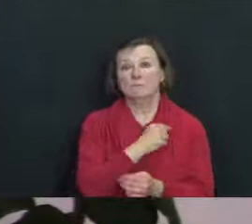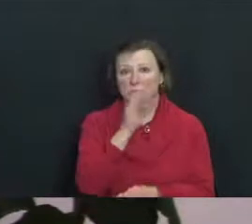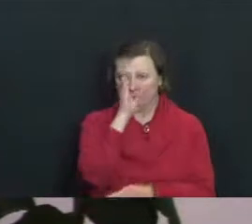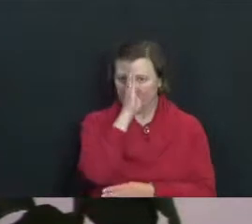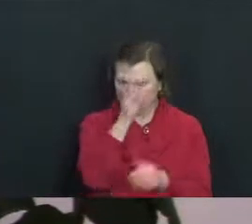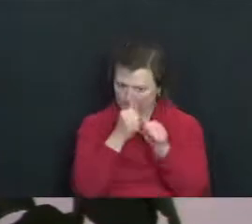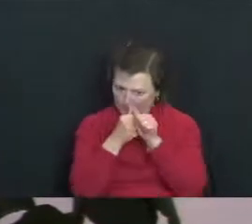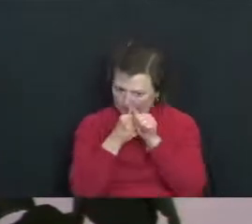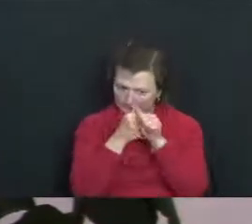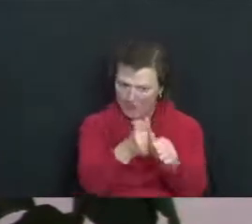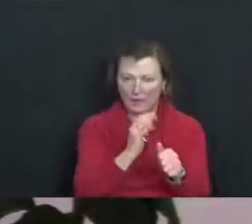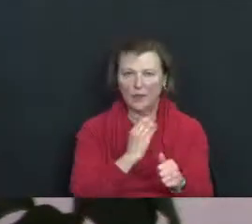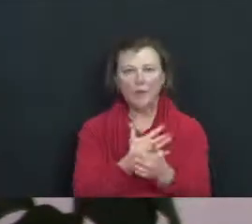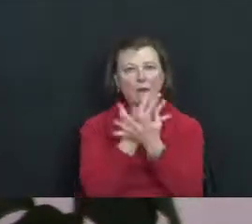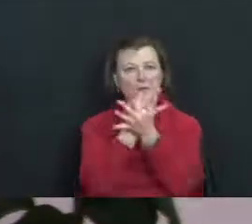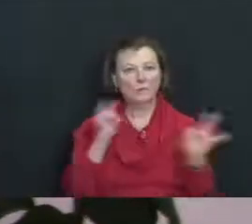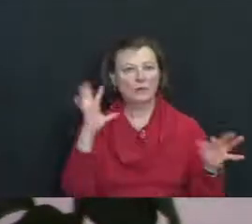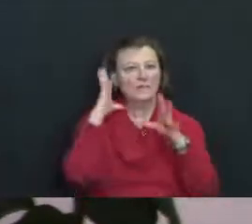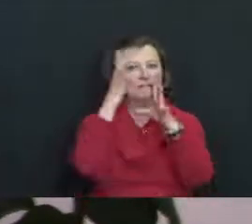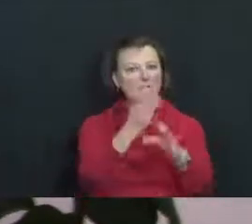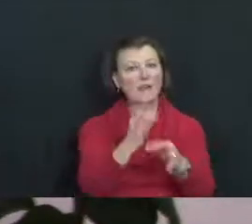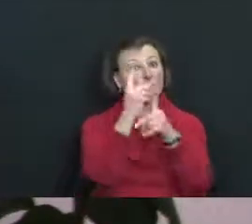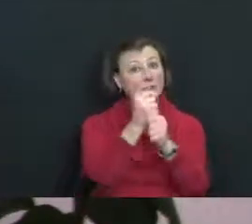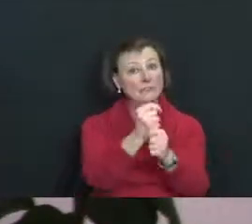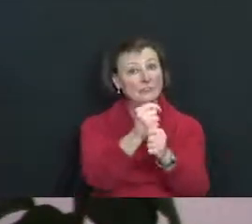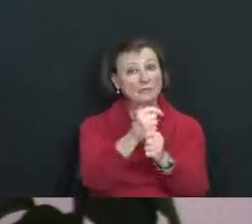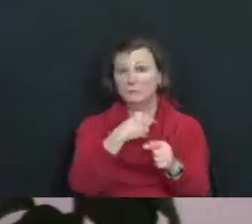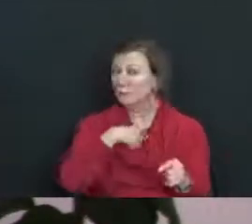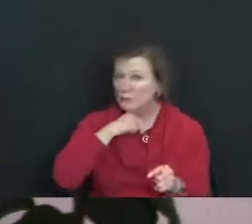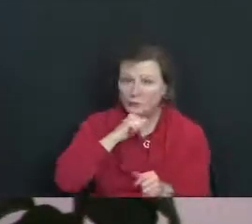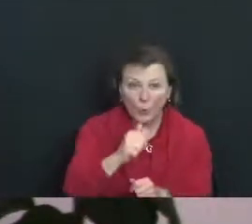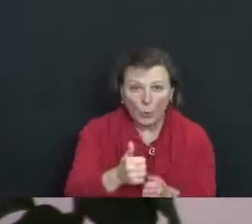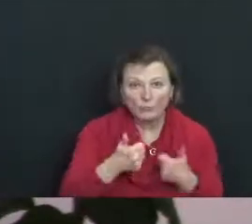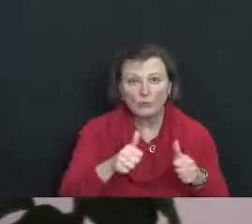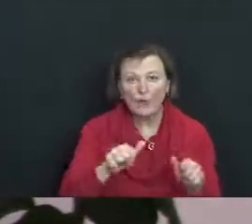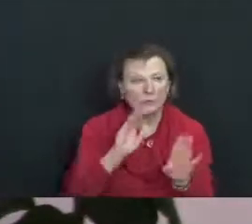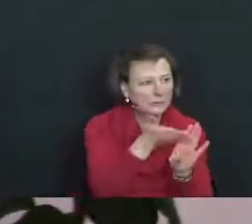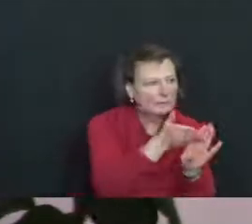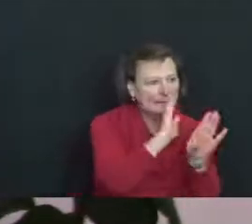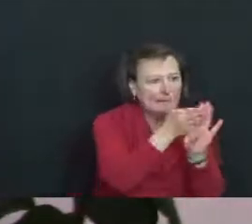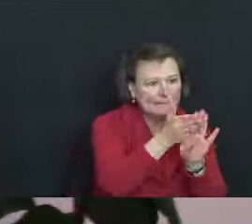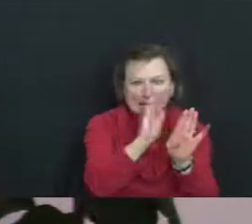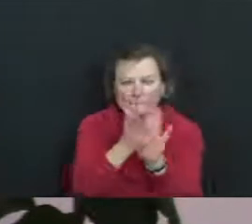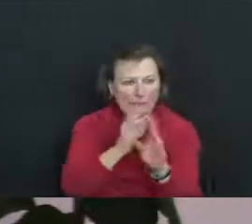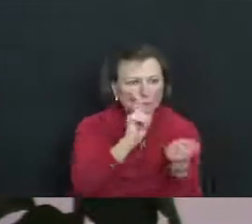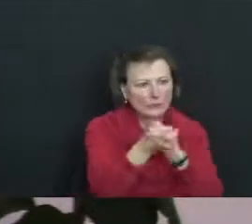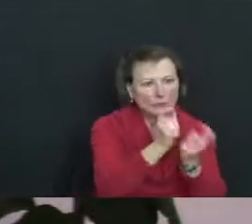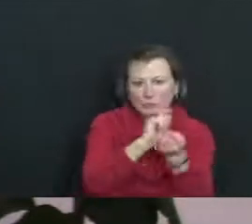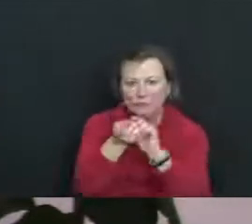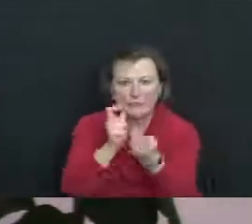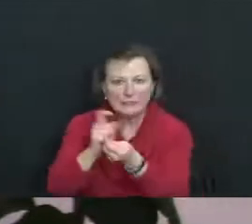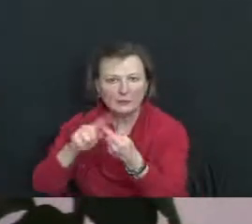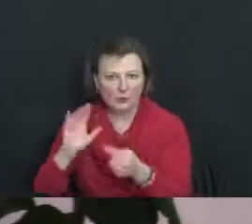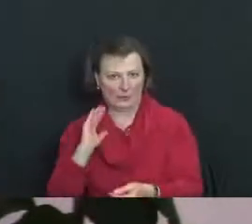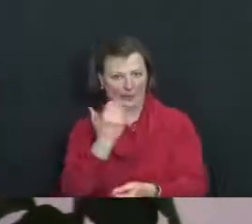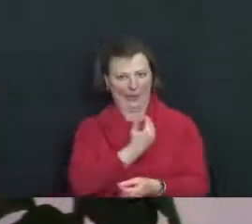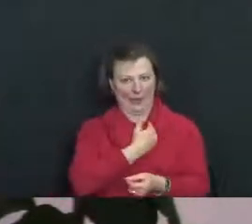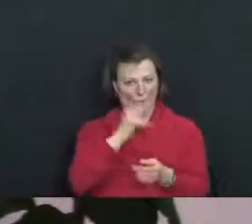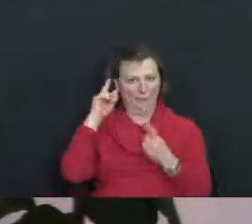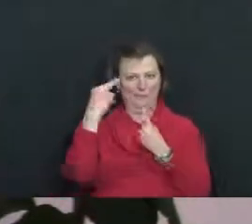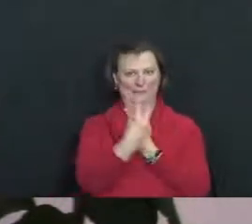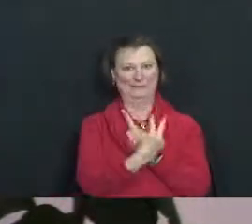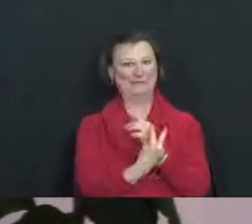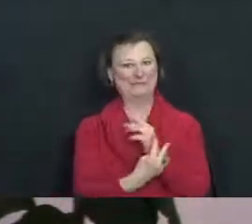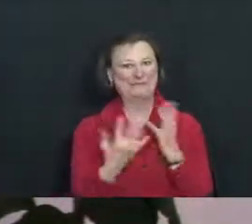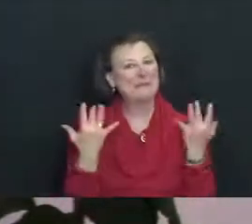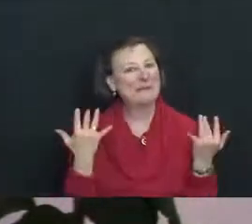faith tradition, we don't go about trying to coerce or convert anyone to our point of view, because